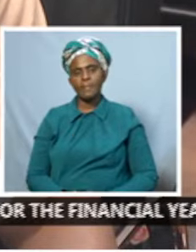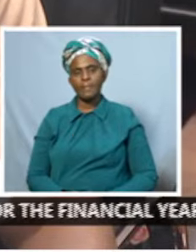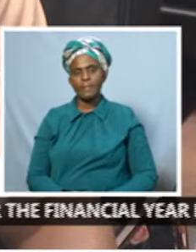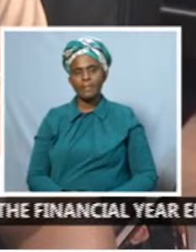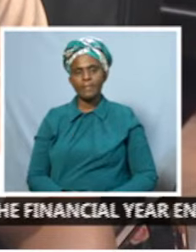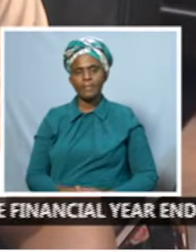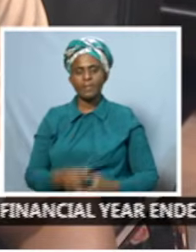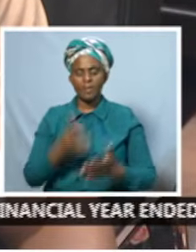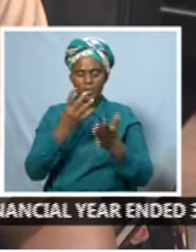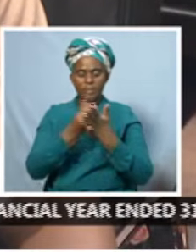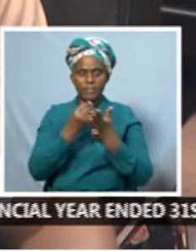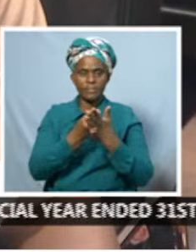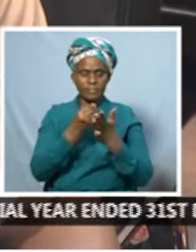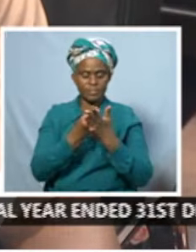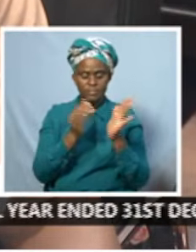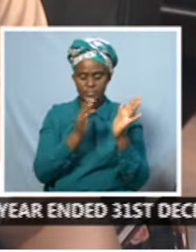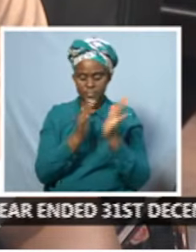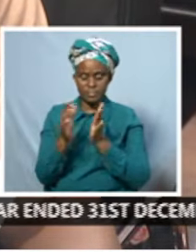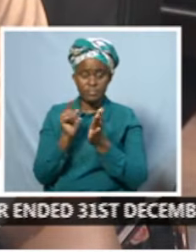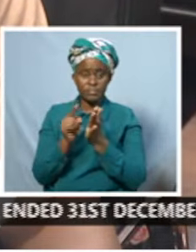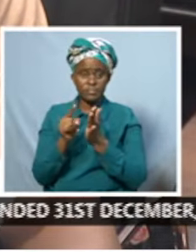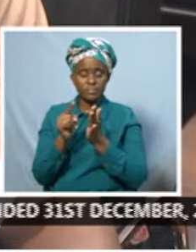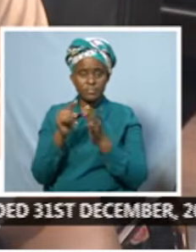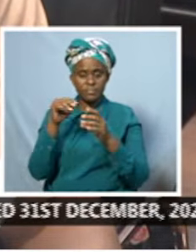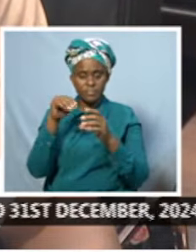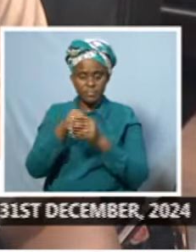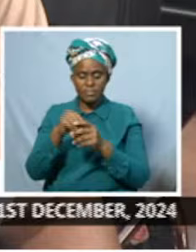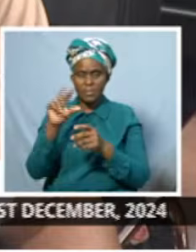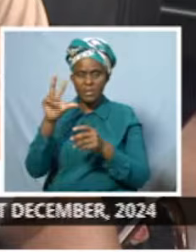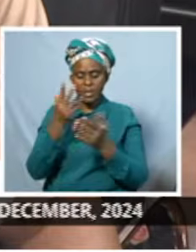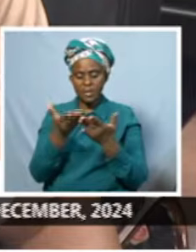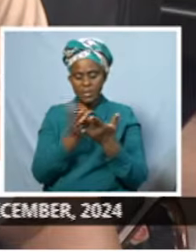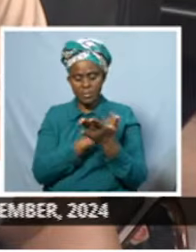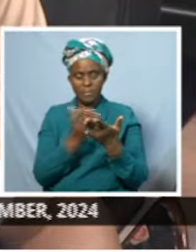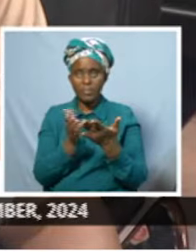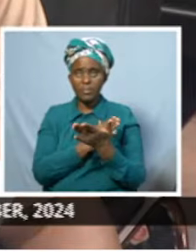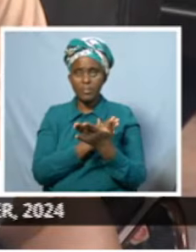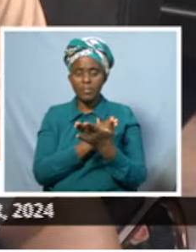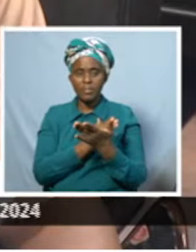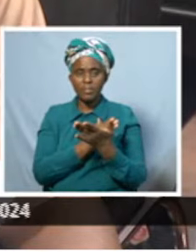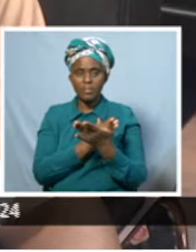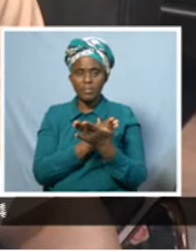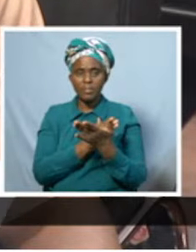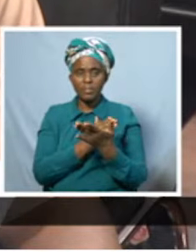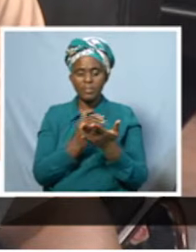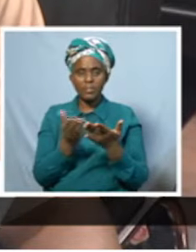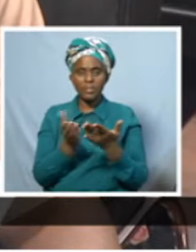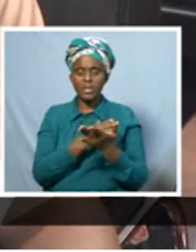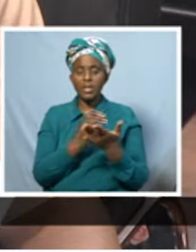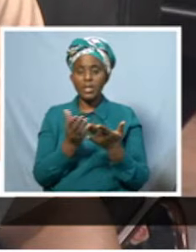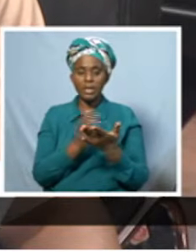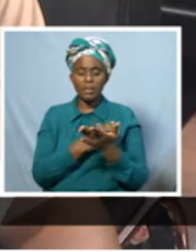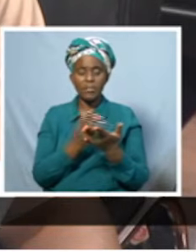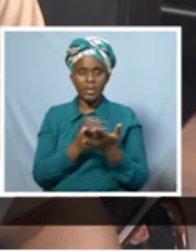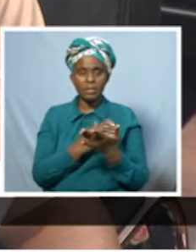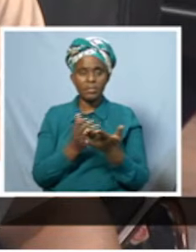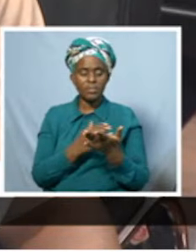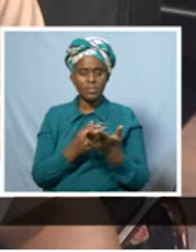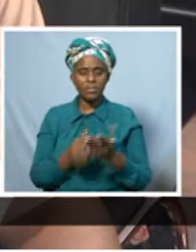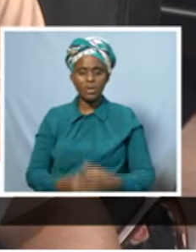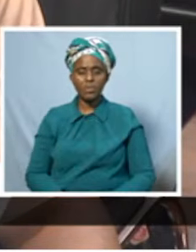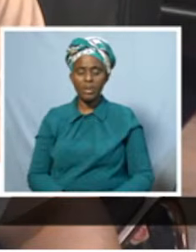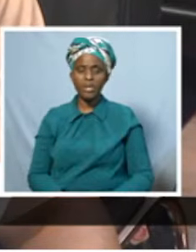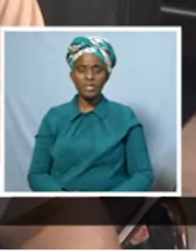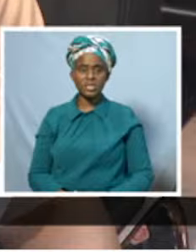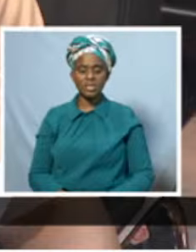The financial part on the third page is saying the financial progress. The contractor has